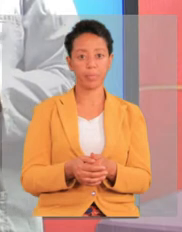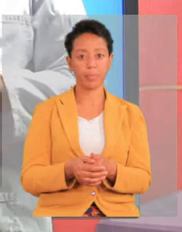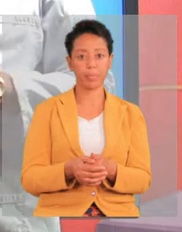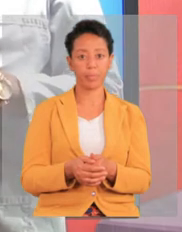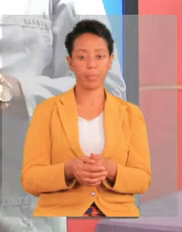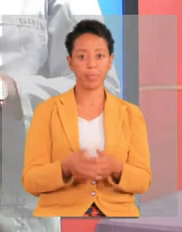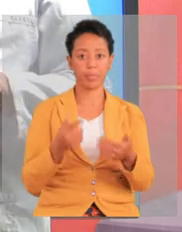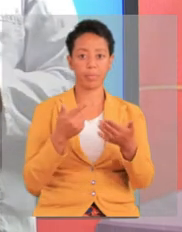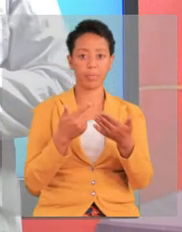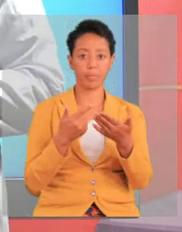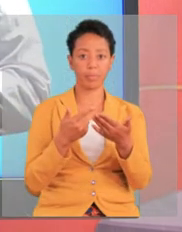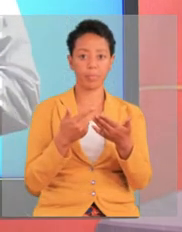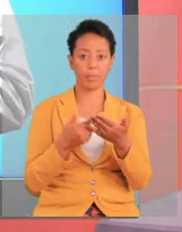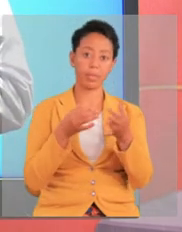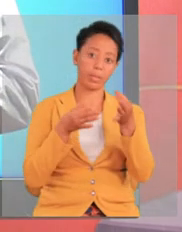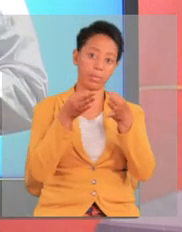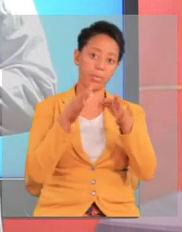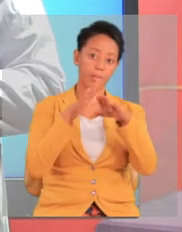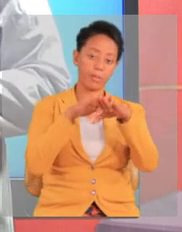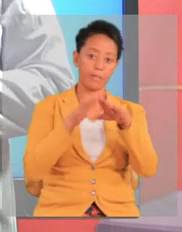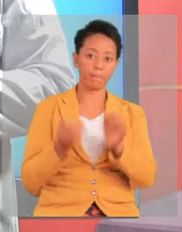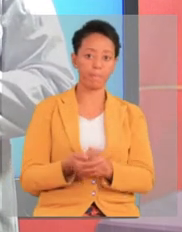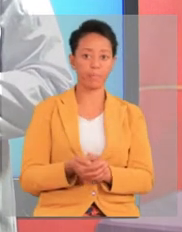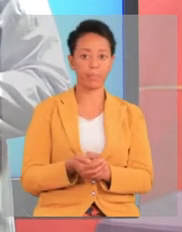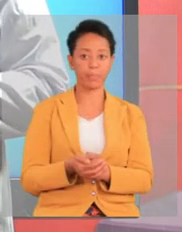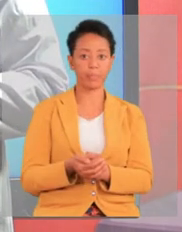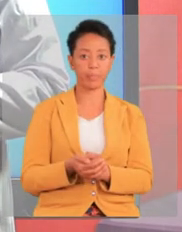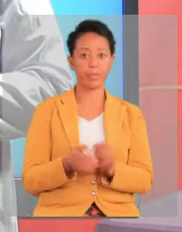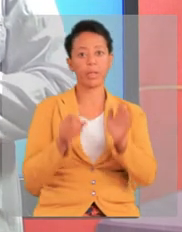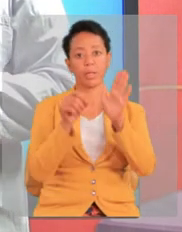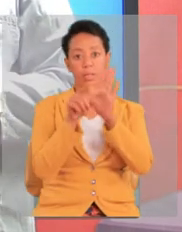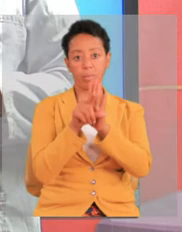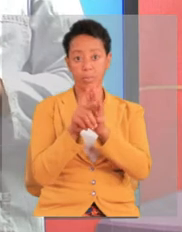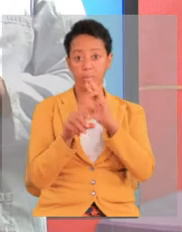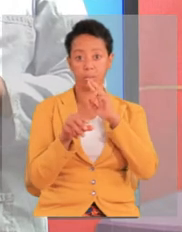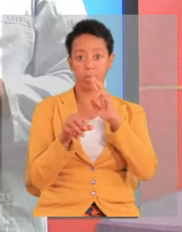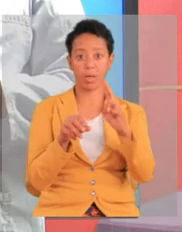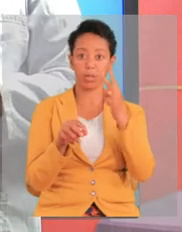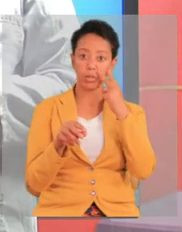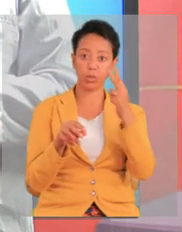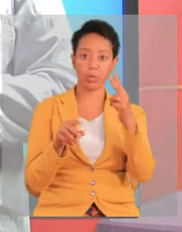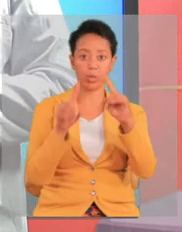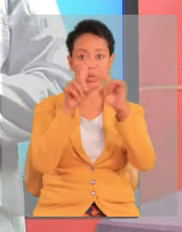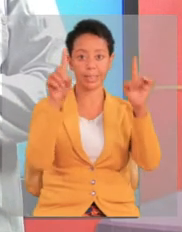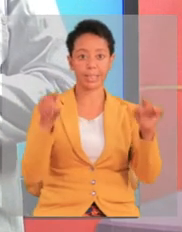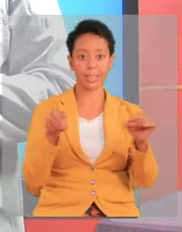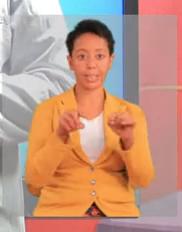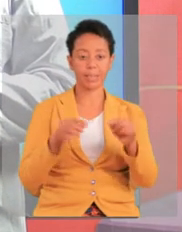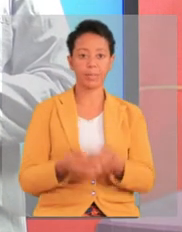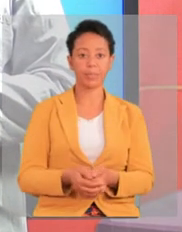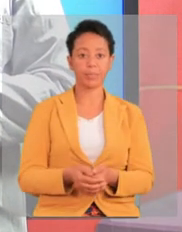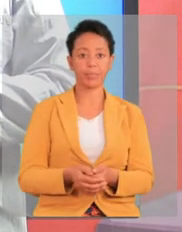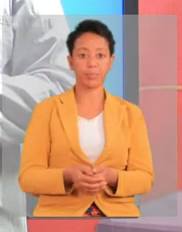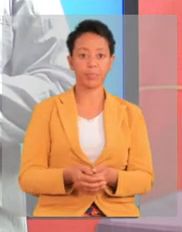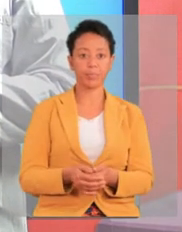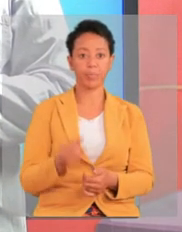For such explanation, some sample examples are shown on the screen. I